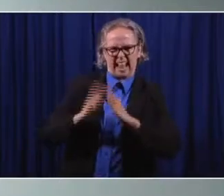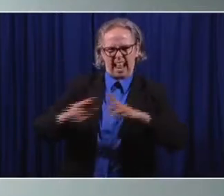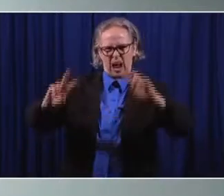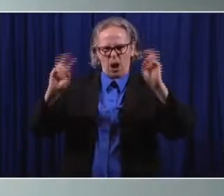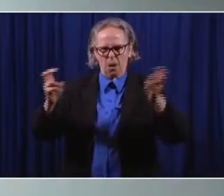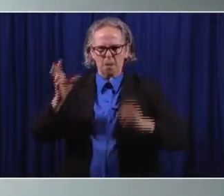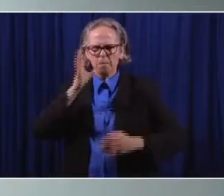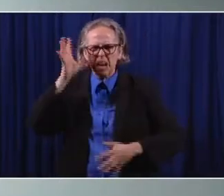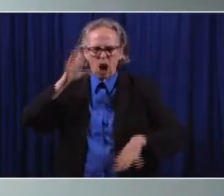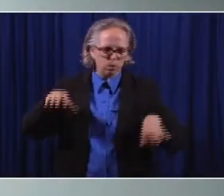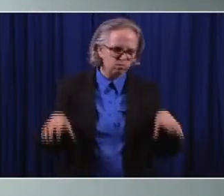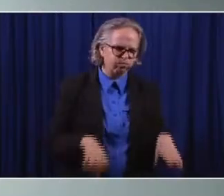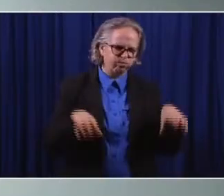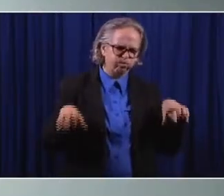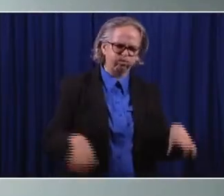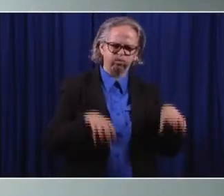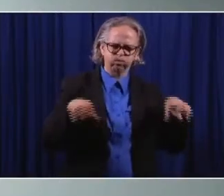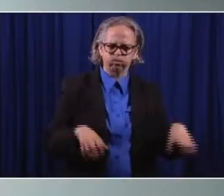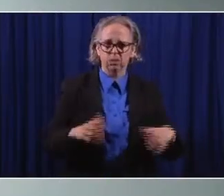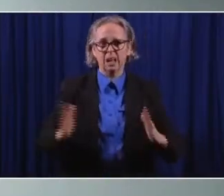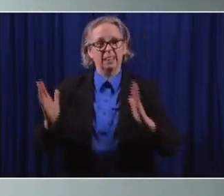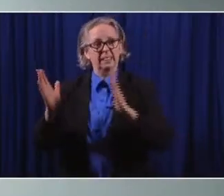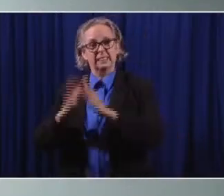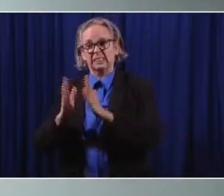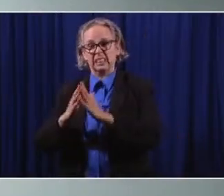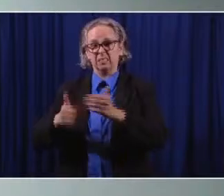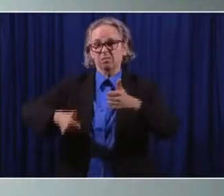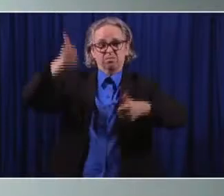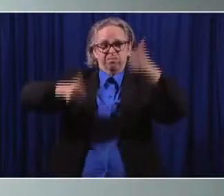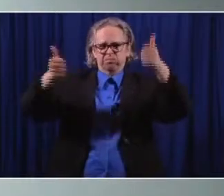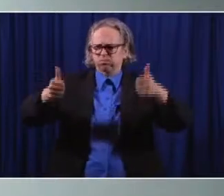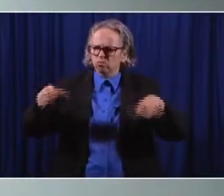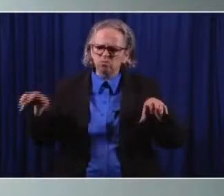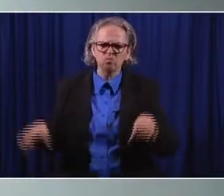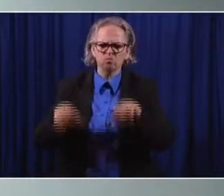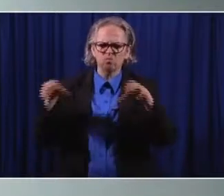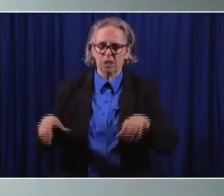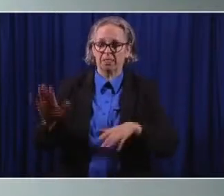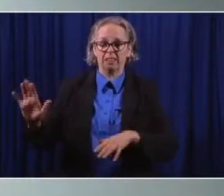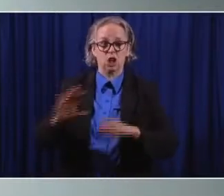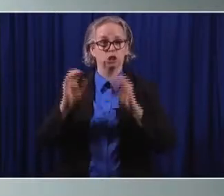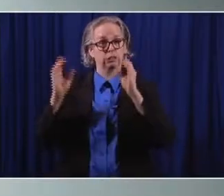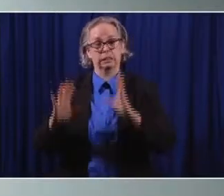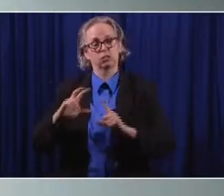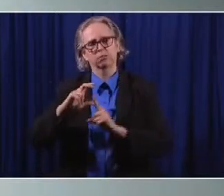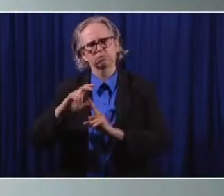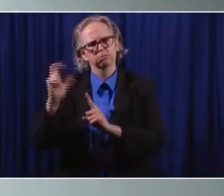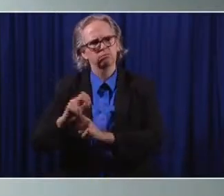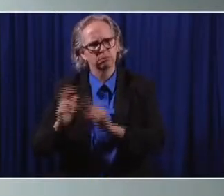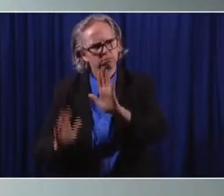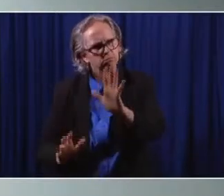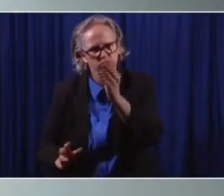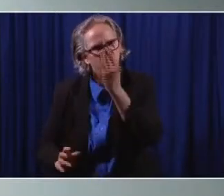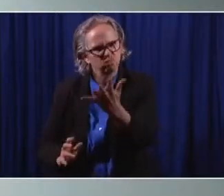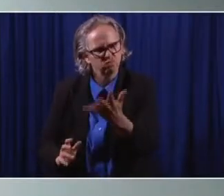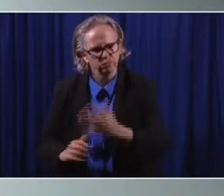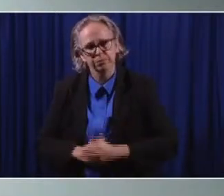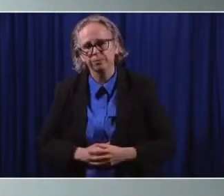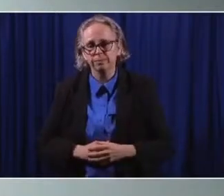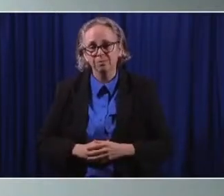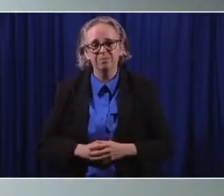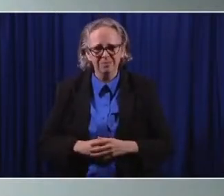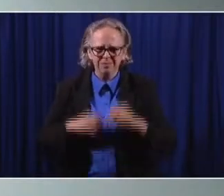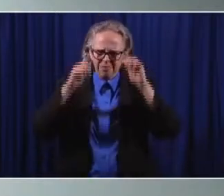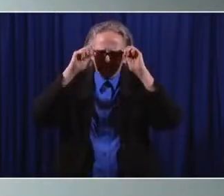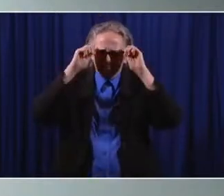The city people work hard. Our teachers work extremely hard. We do have challenges. We're on about